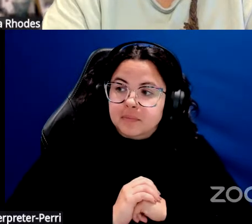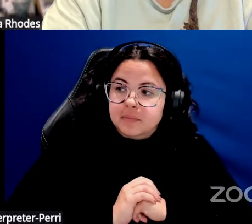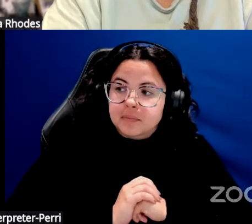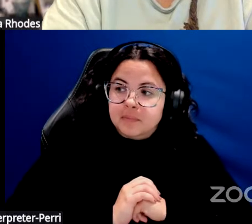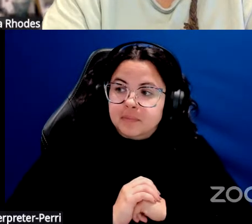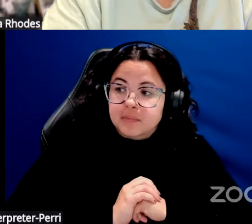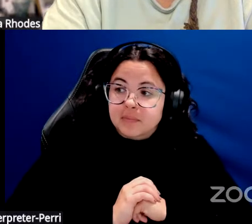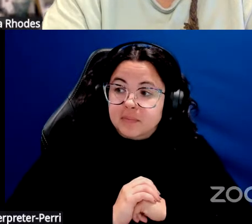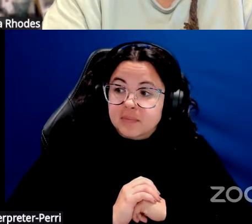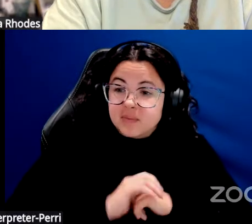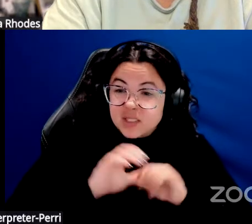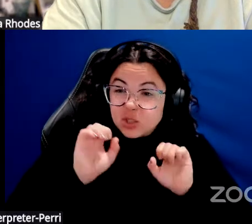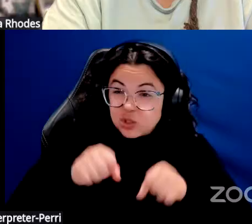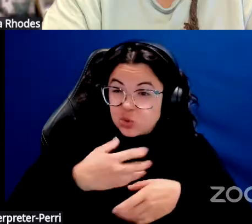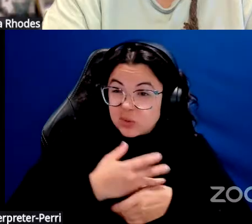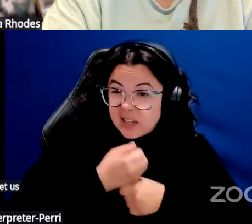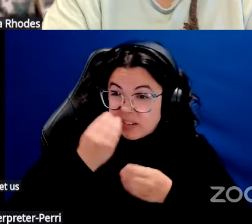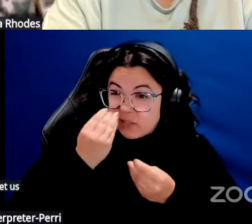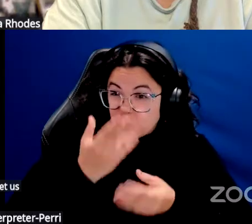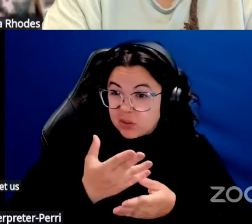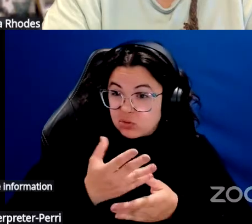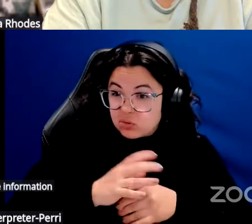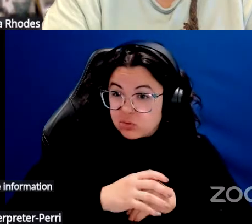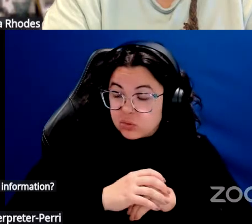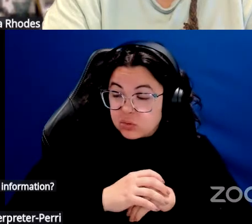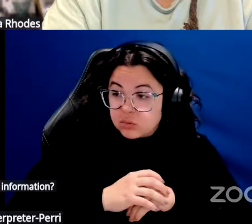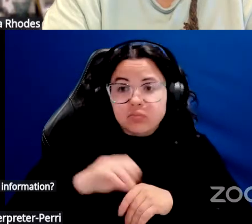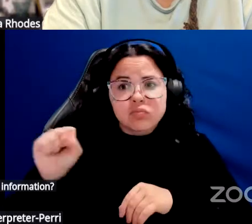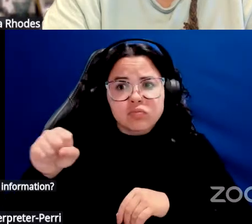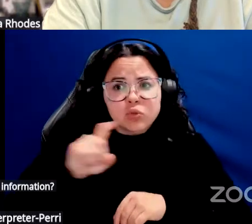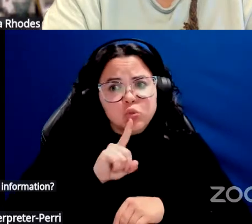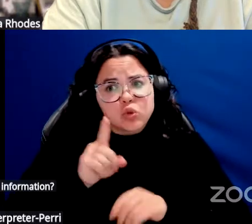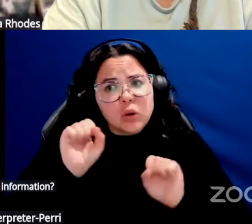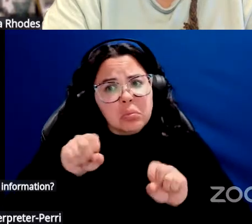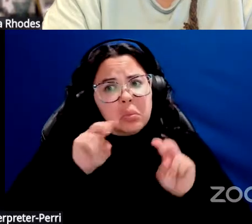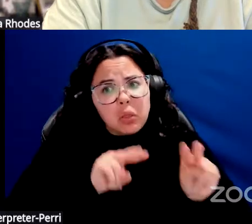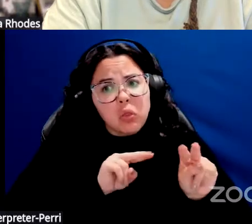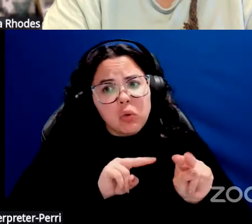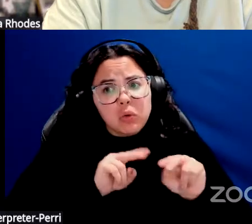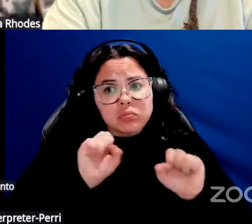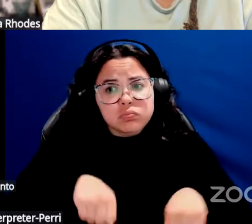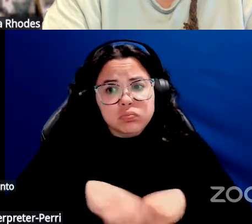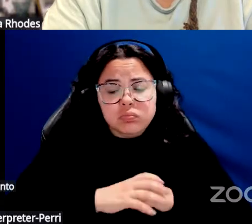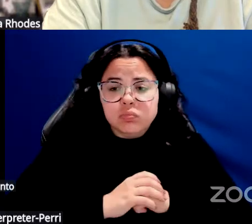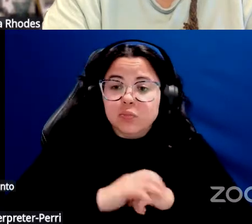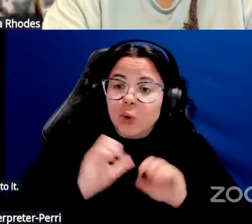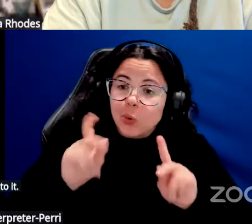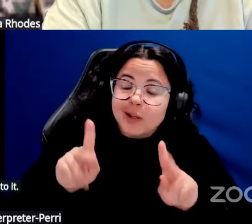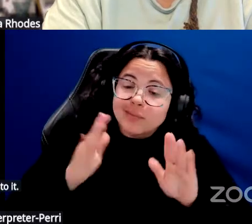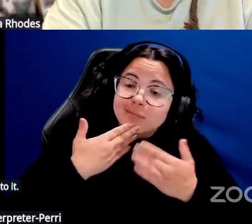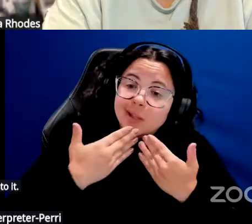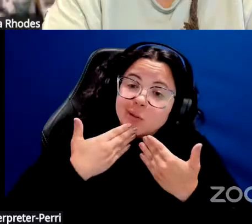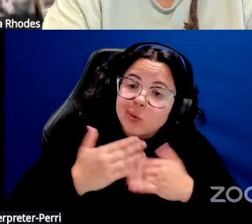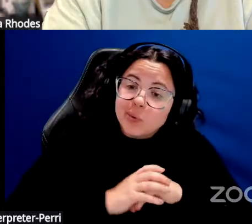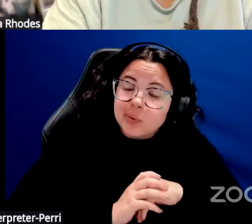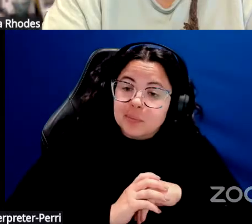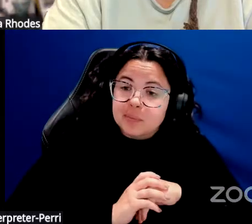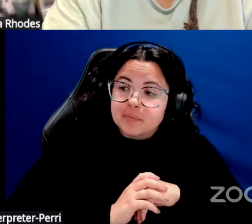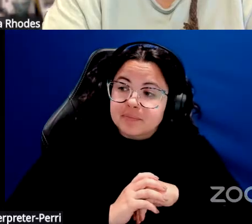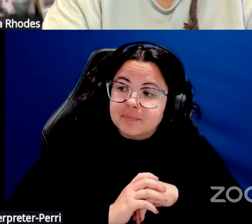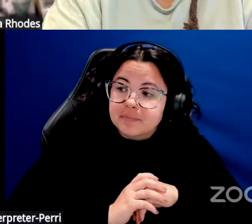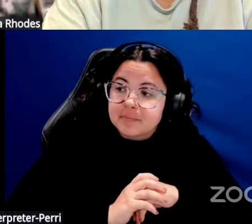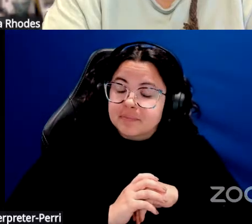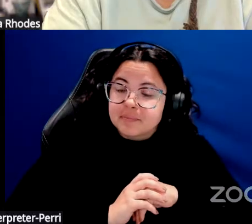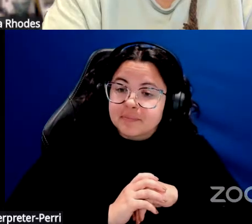Well, would you be able to get us that information? Yeah, sure. I can look into it. Okay, thank you. No